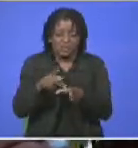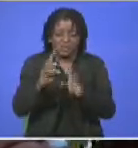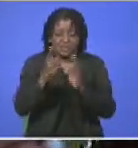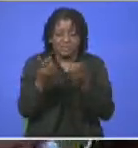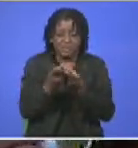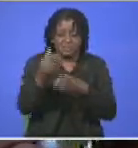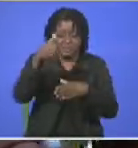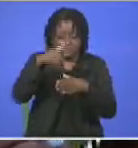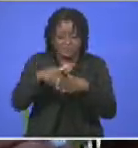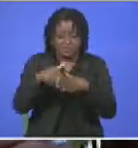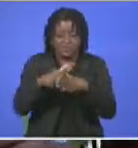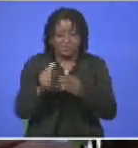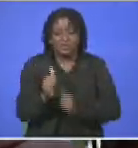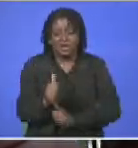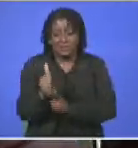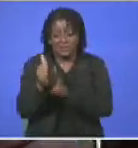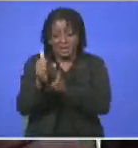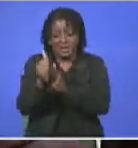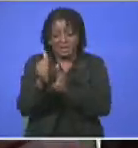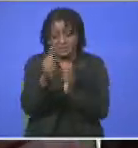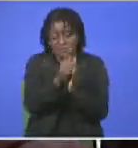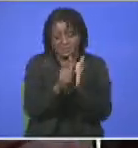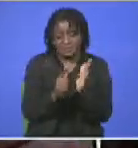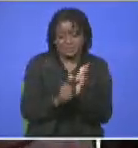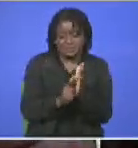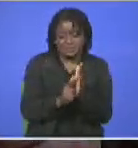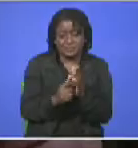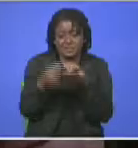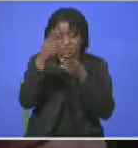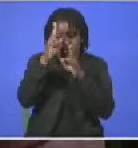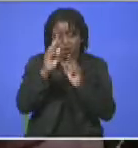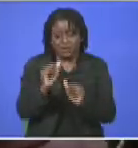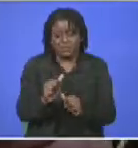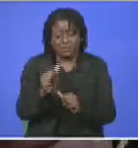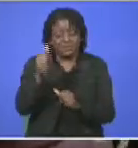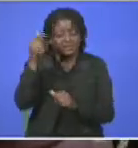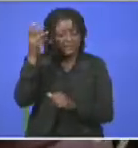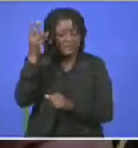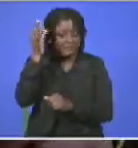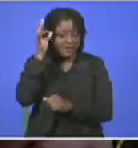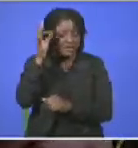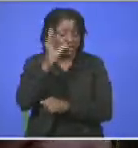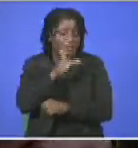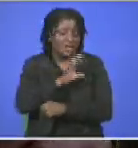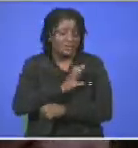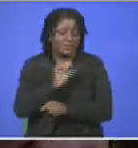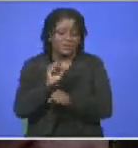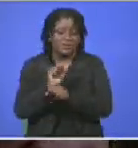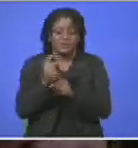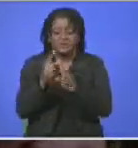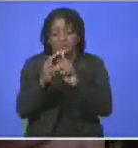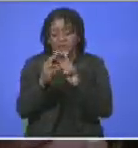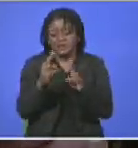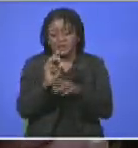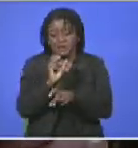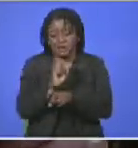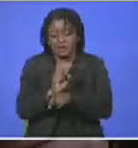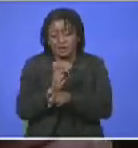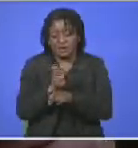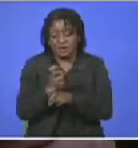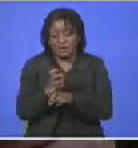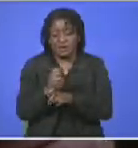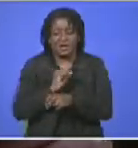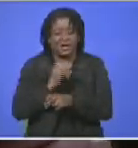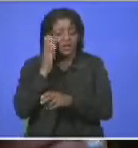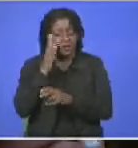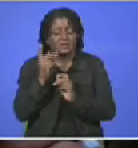compliance. The Honorable Frankie Campbell was working very hard, and I'm going to be following in that vein to bring